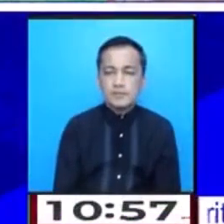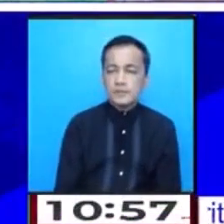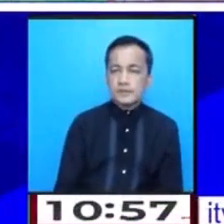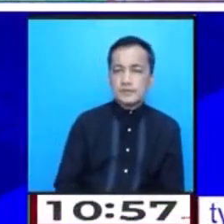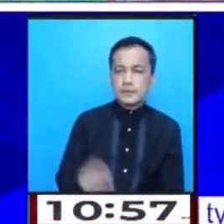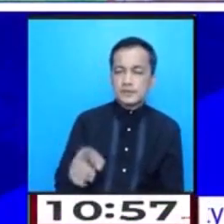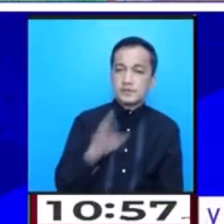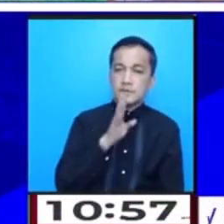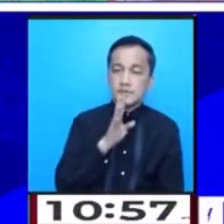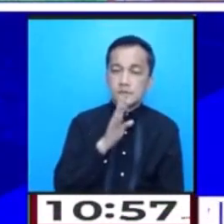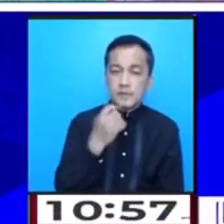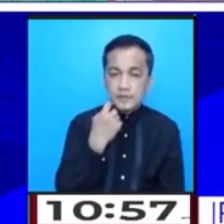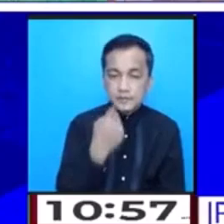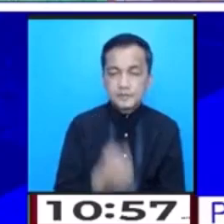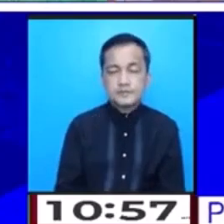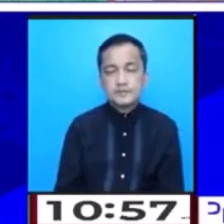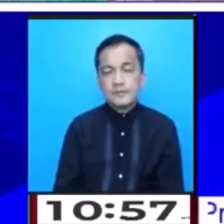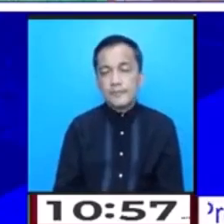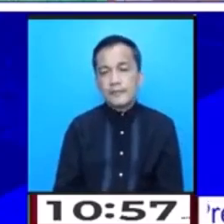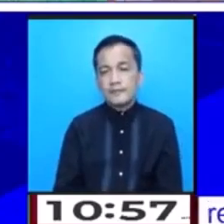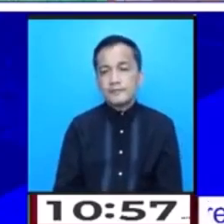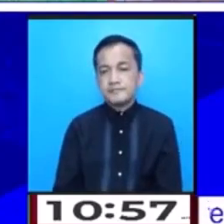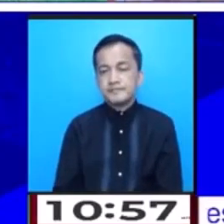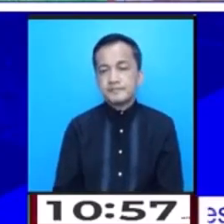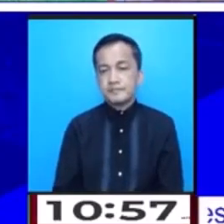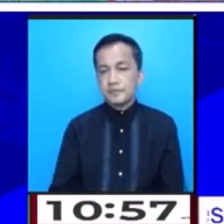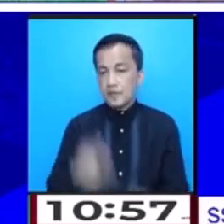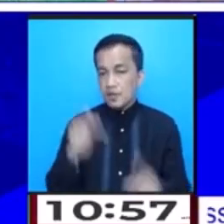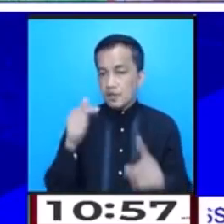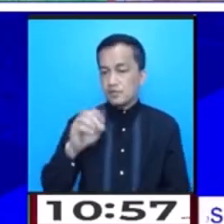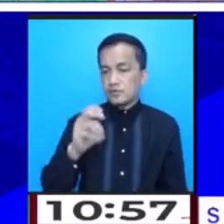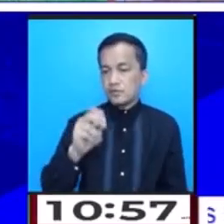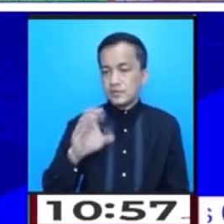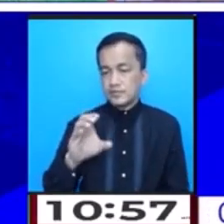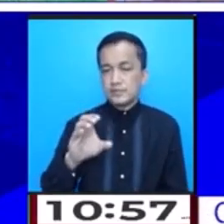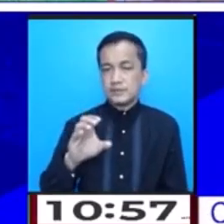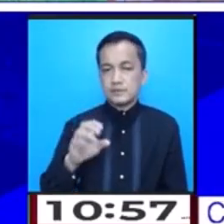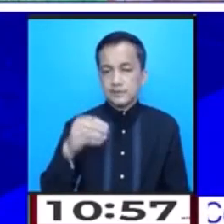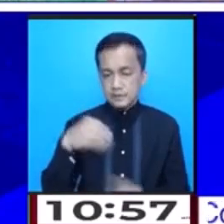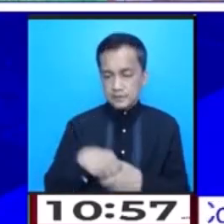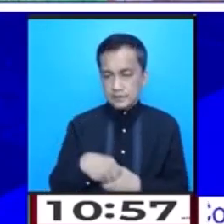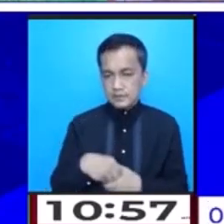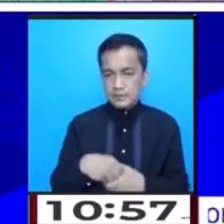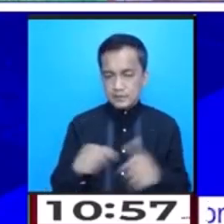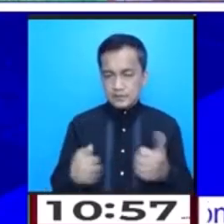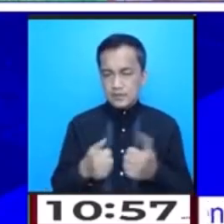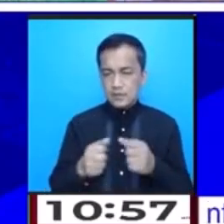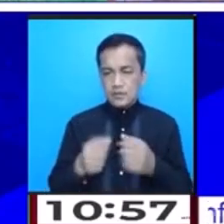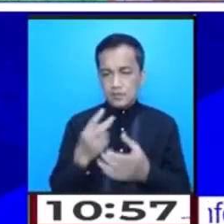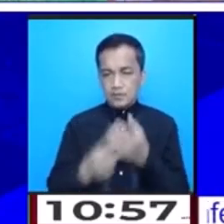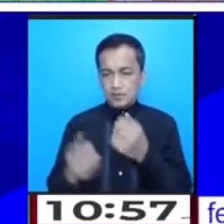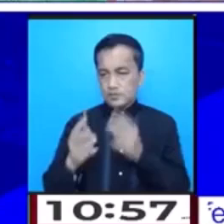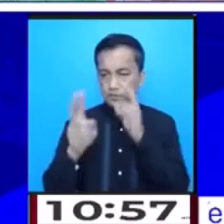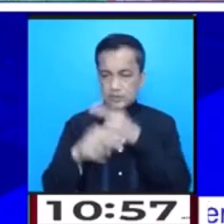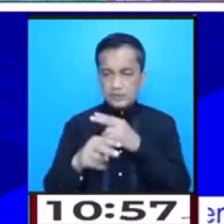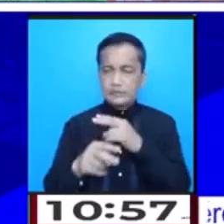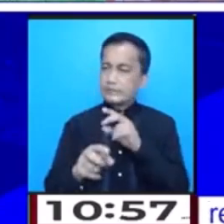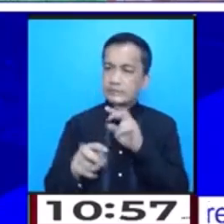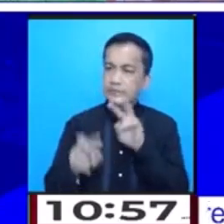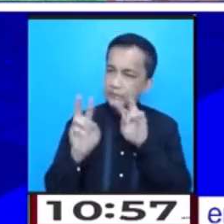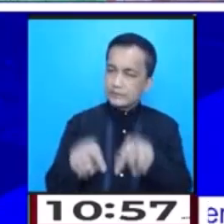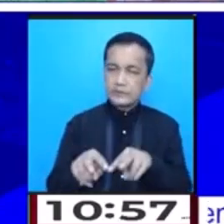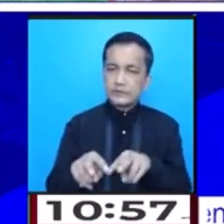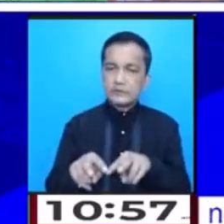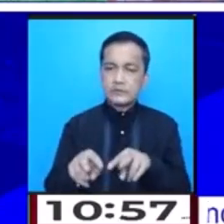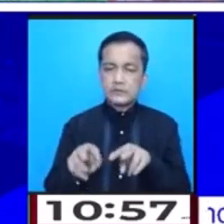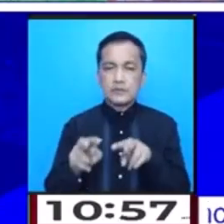you referred to domestic and external challenges, both foreseen and unforeseen, that could pose a risk to growth. Just for the record,